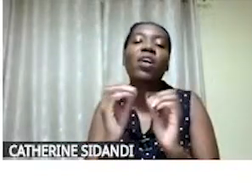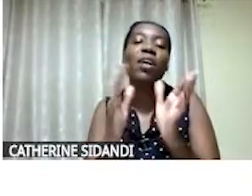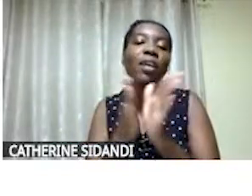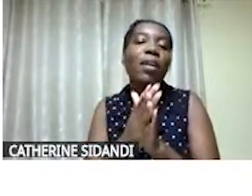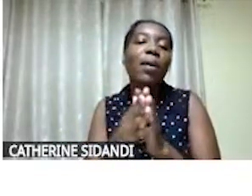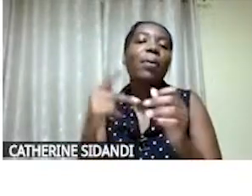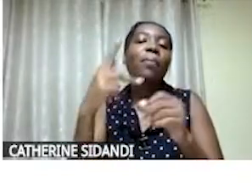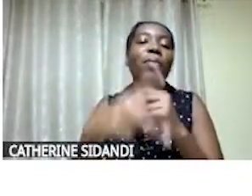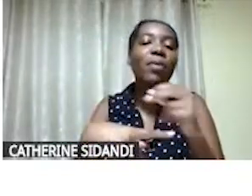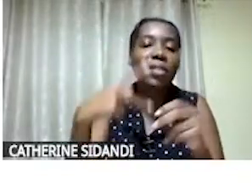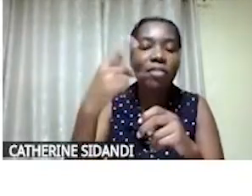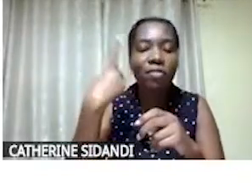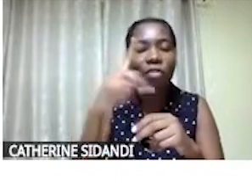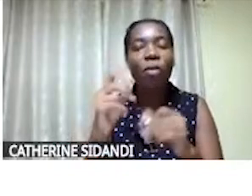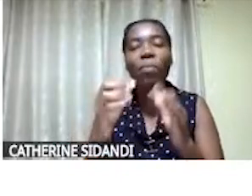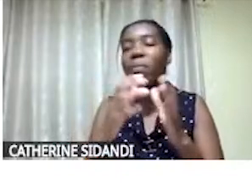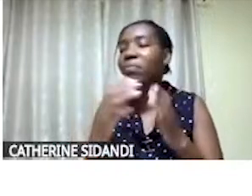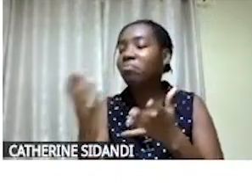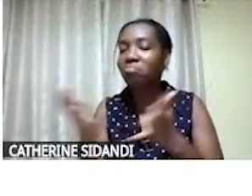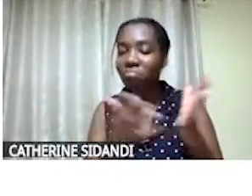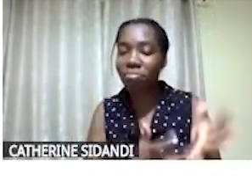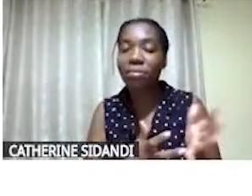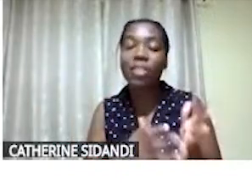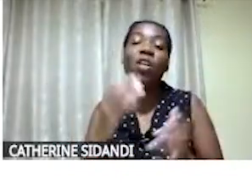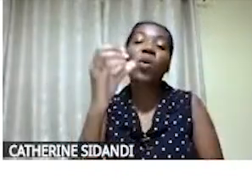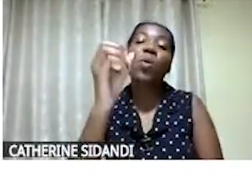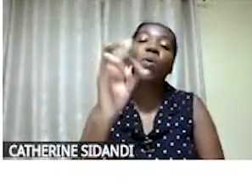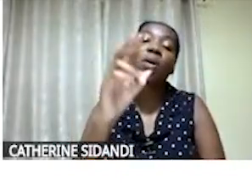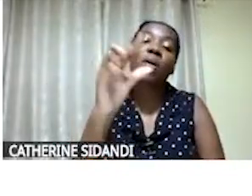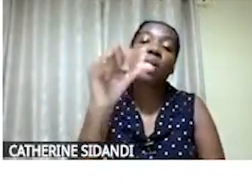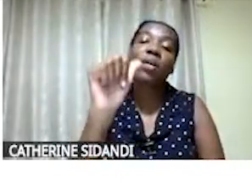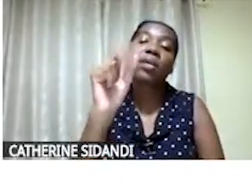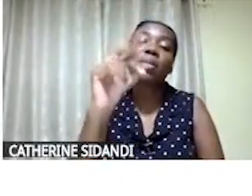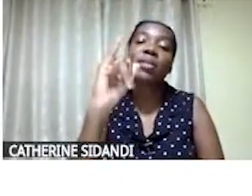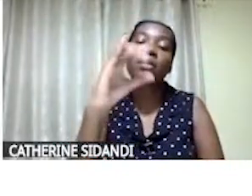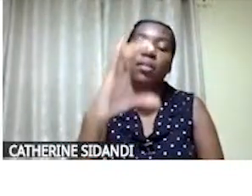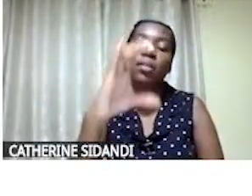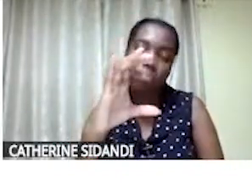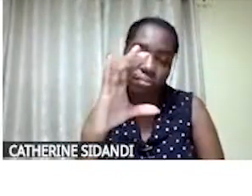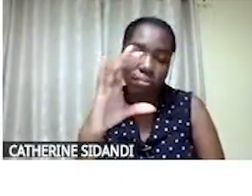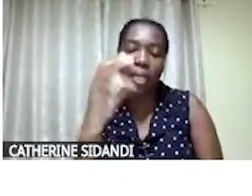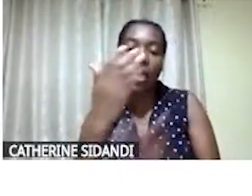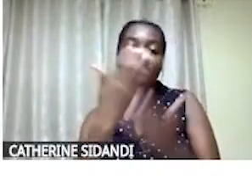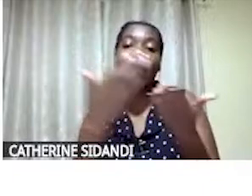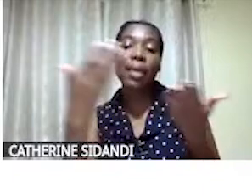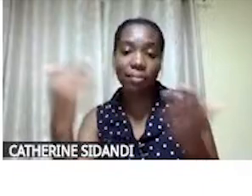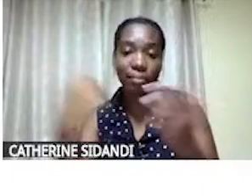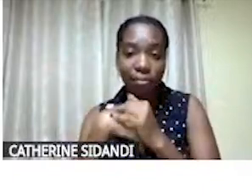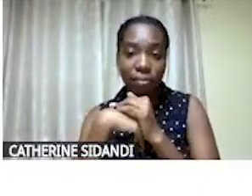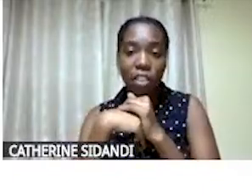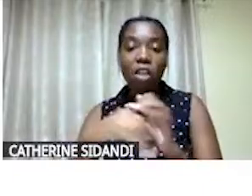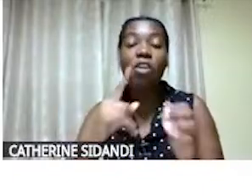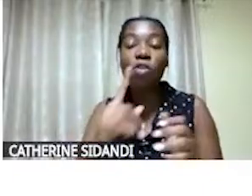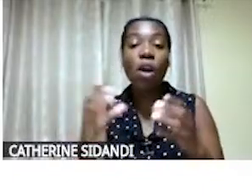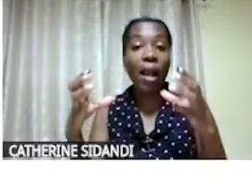bringing new organic ingredients, using organic ingredients? So really, these two companies will not